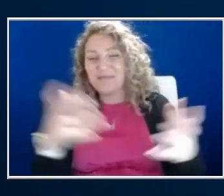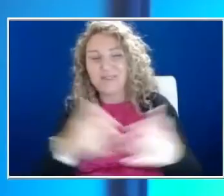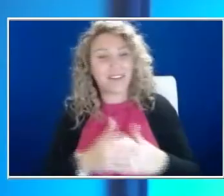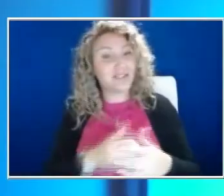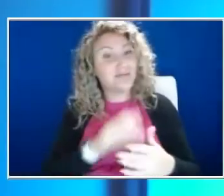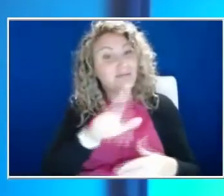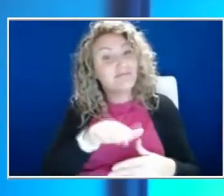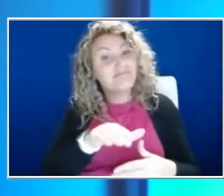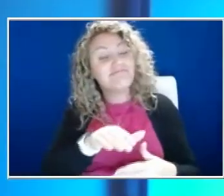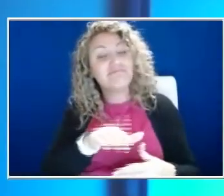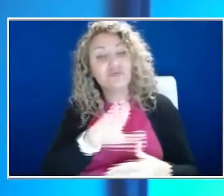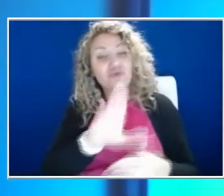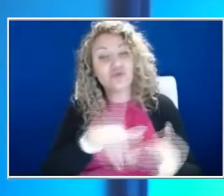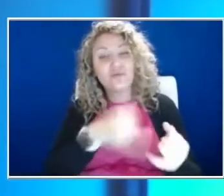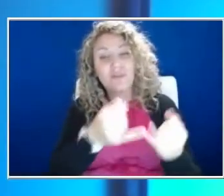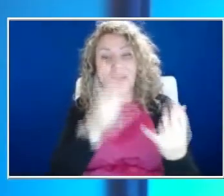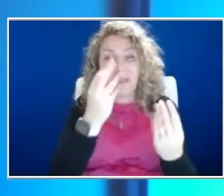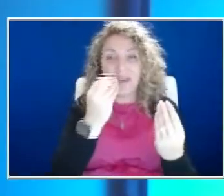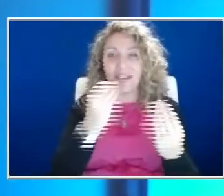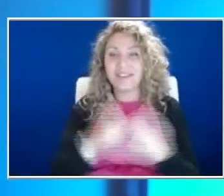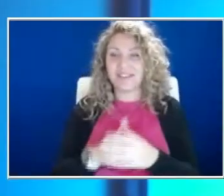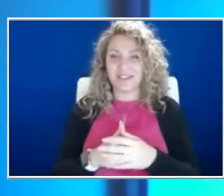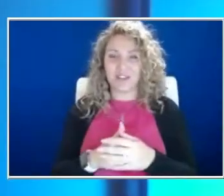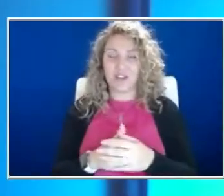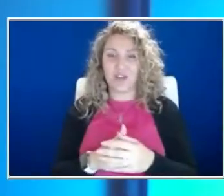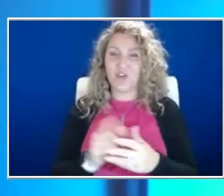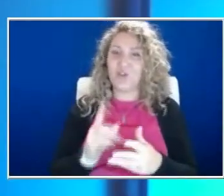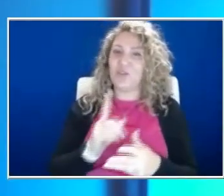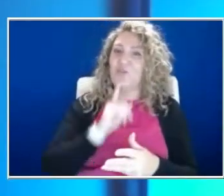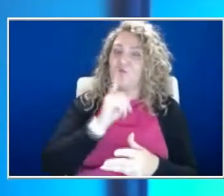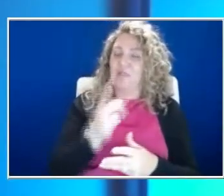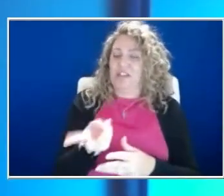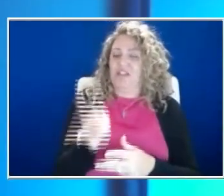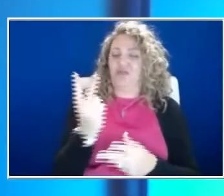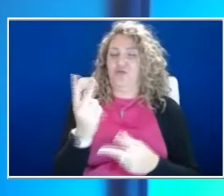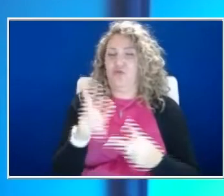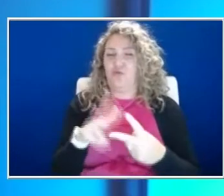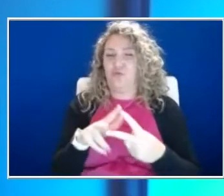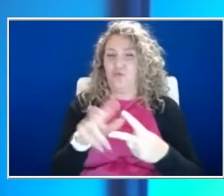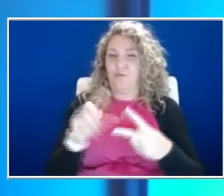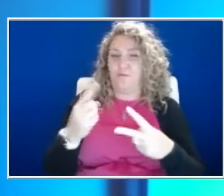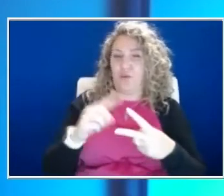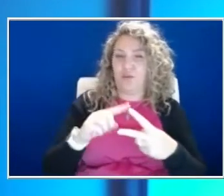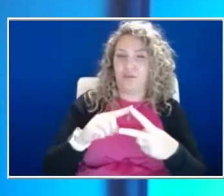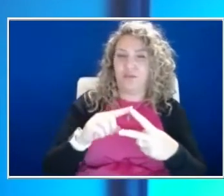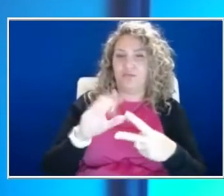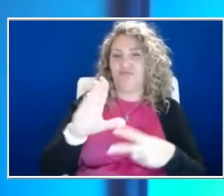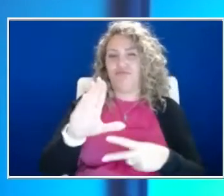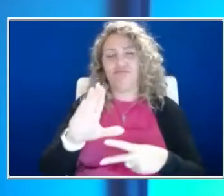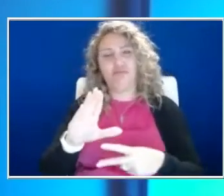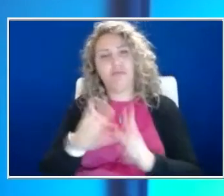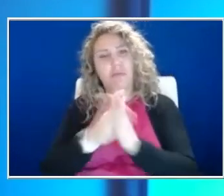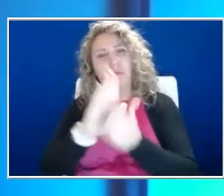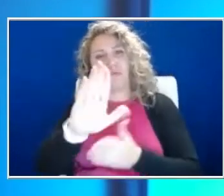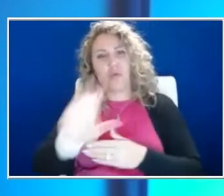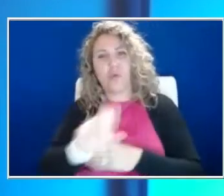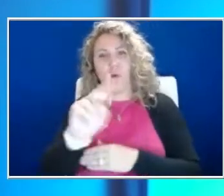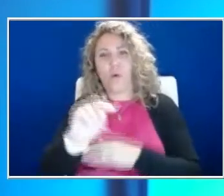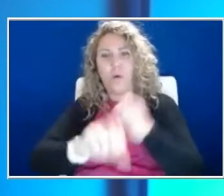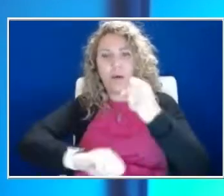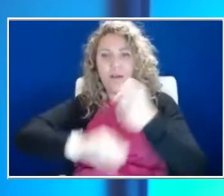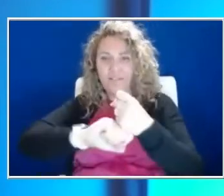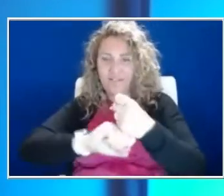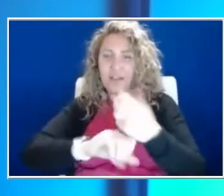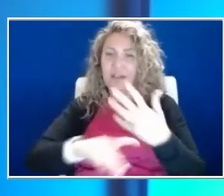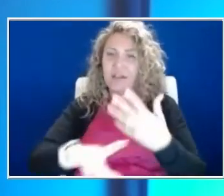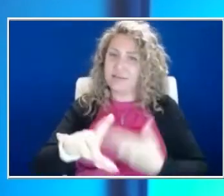thoughts. I really have 2 closing thoughts. One is, be your own advocate, and that is what has really helped Shalena